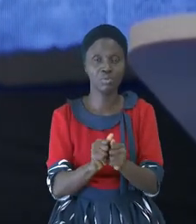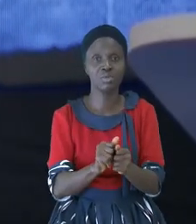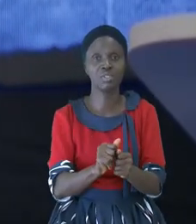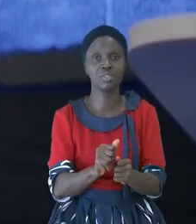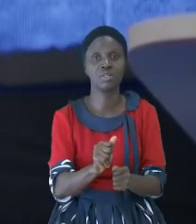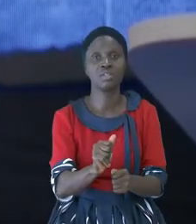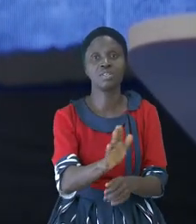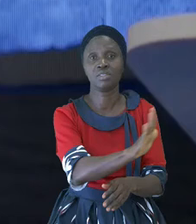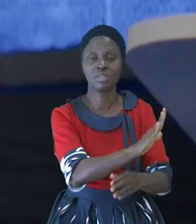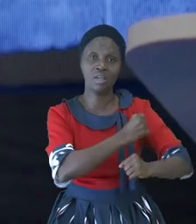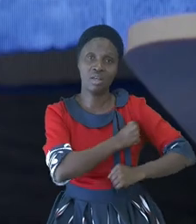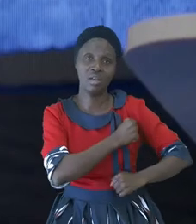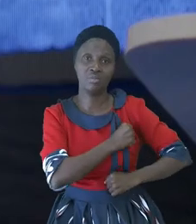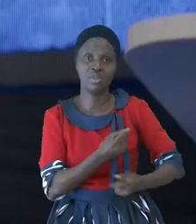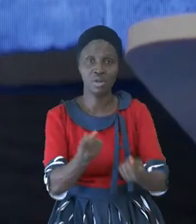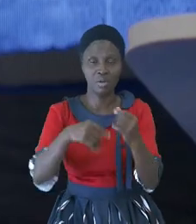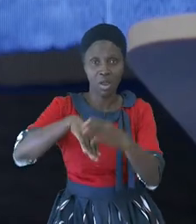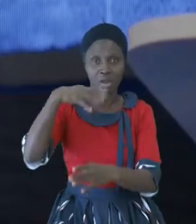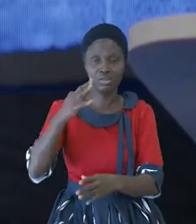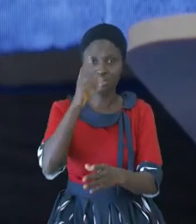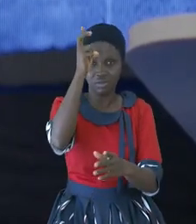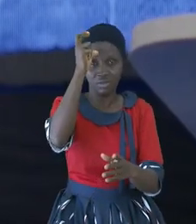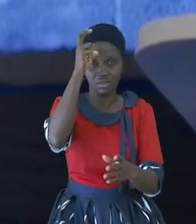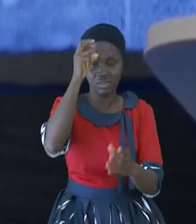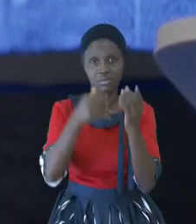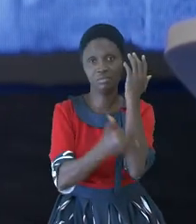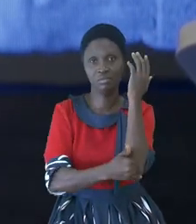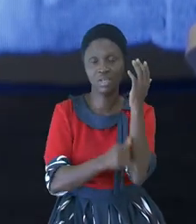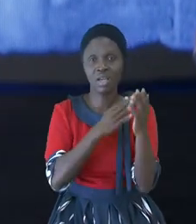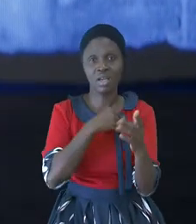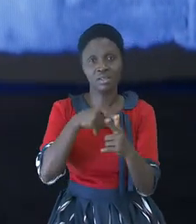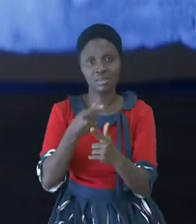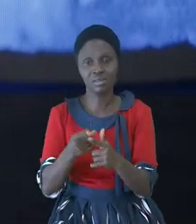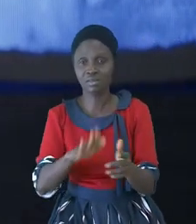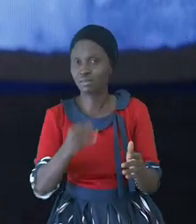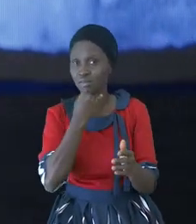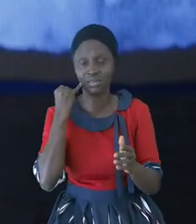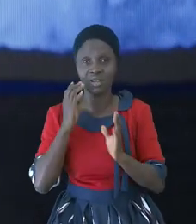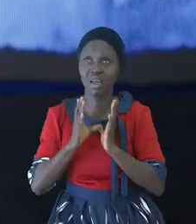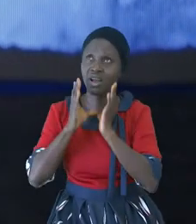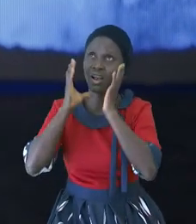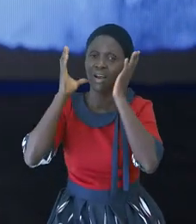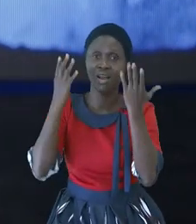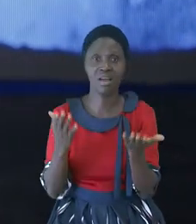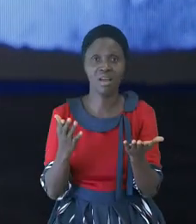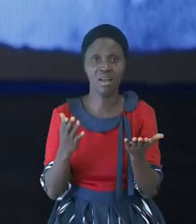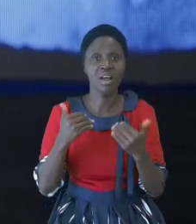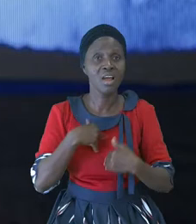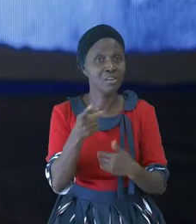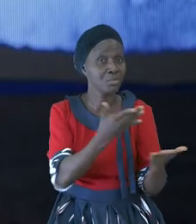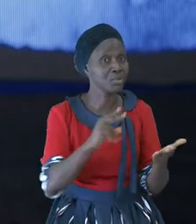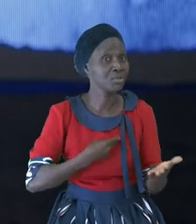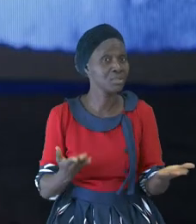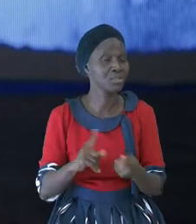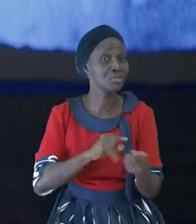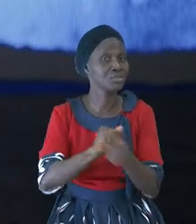out of Egypt, and then they cried and said, you brought us here to destroy us. This is what